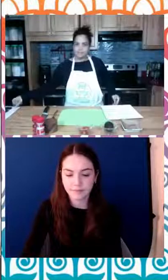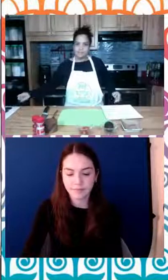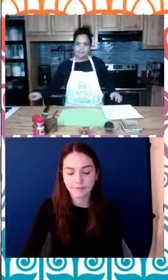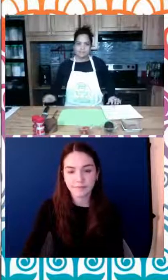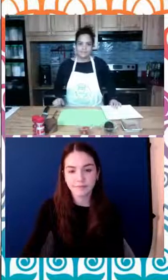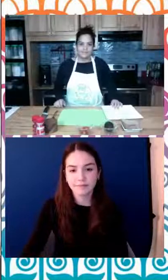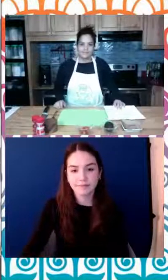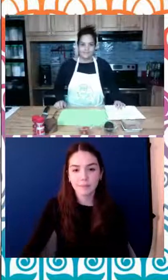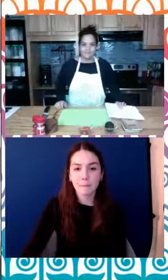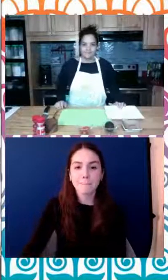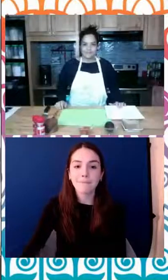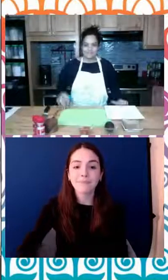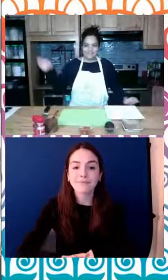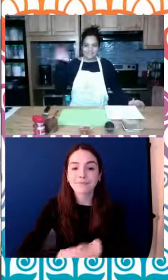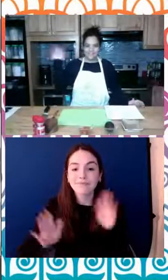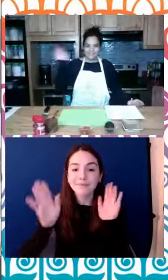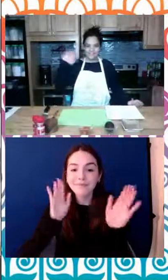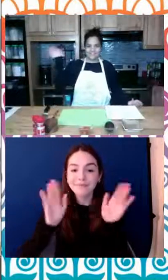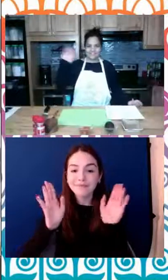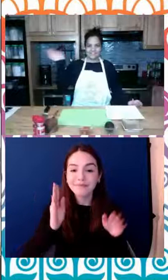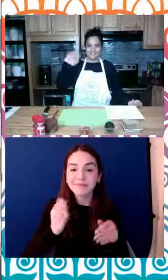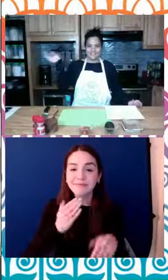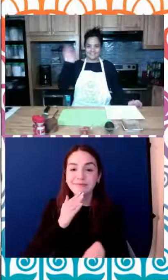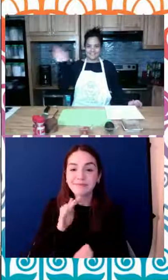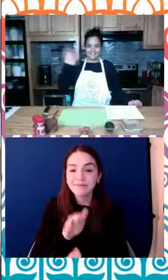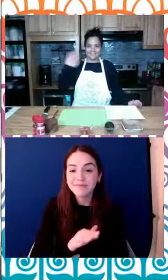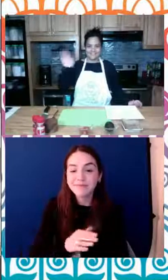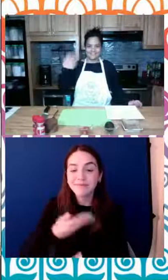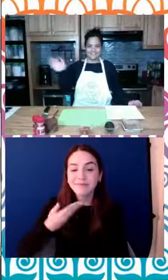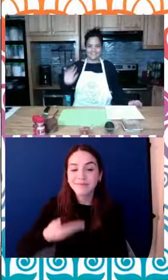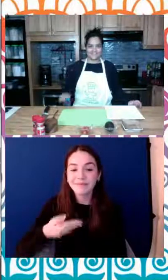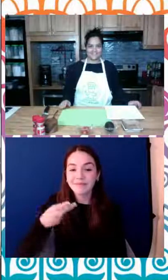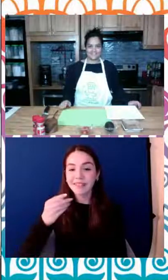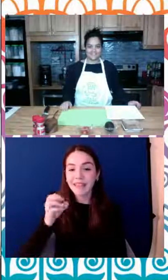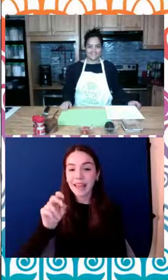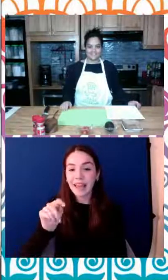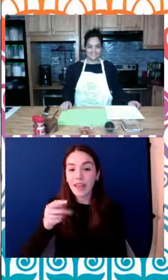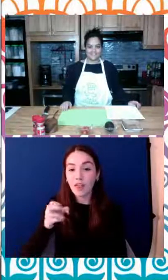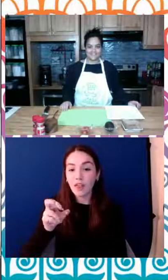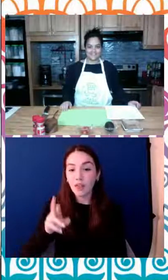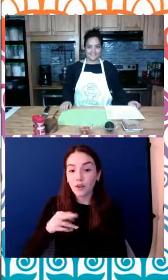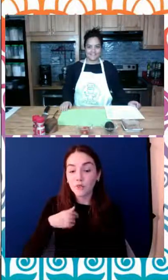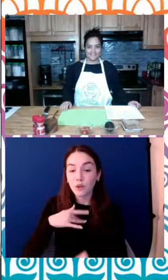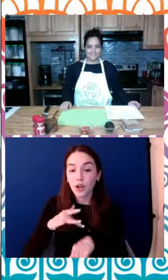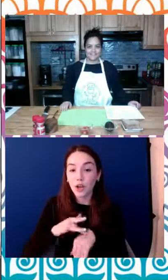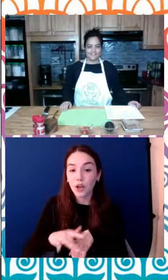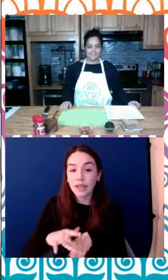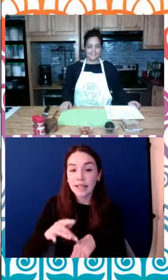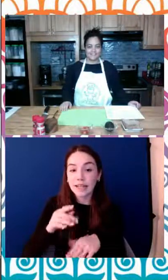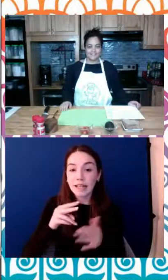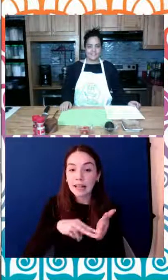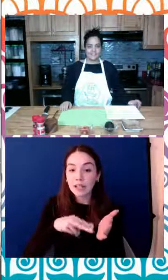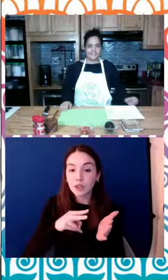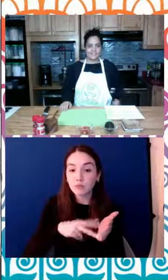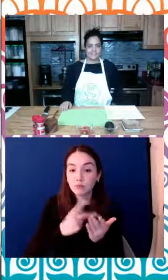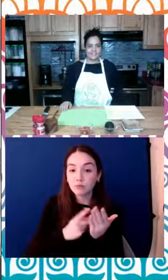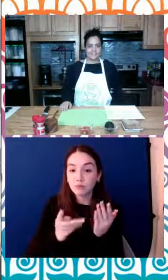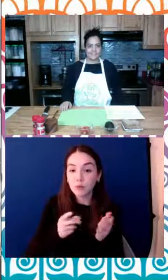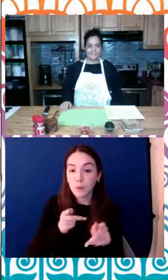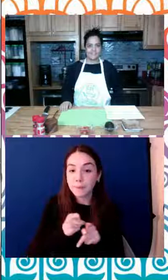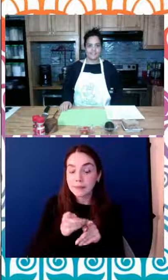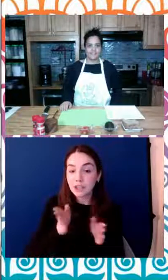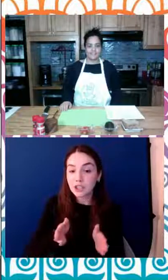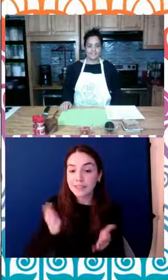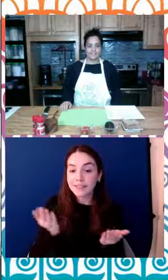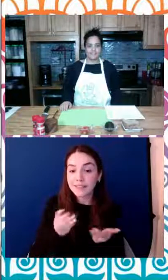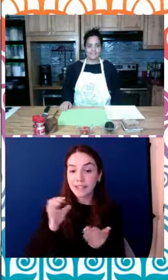Hello, everyone. Good afternoon. My name is Miss Heather. I am the Early Literacy Programming Specialist here at the Enoch Pratt